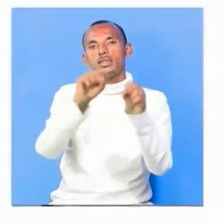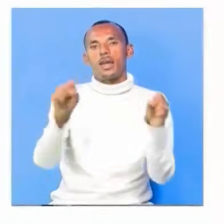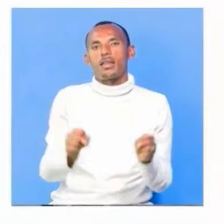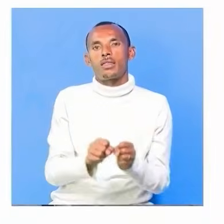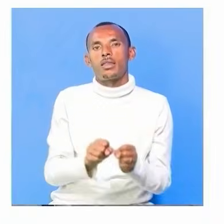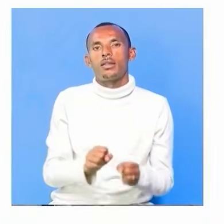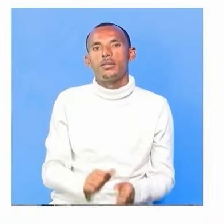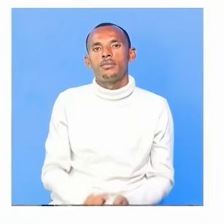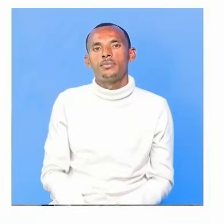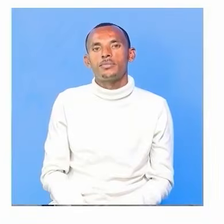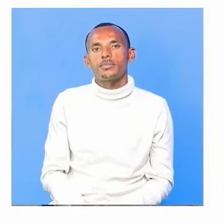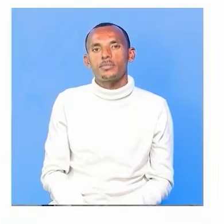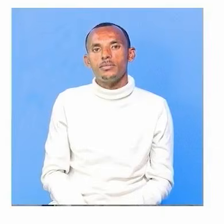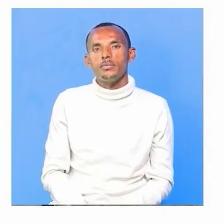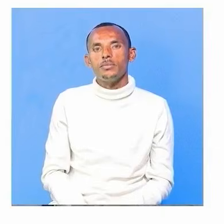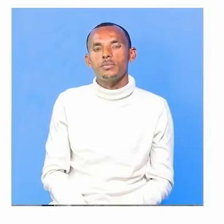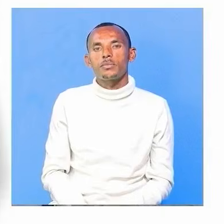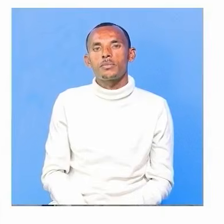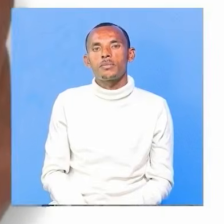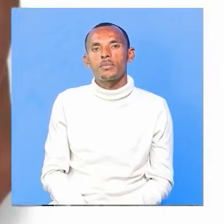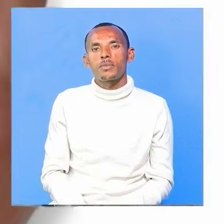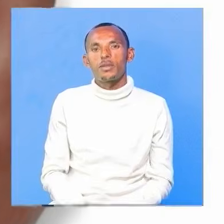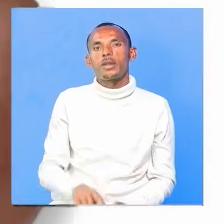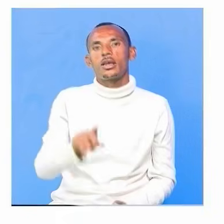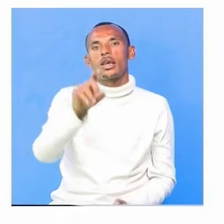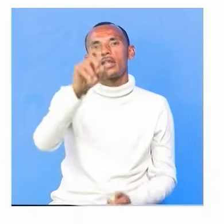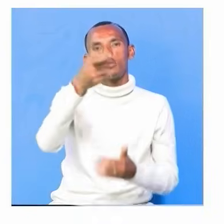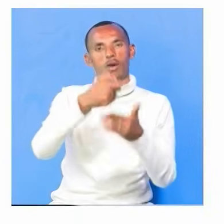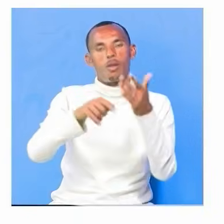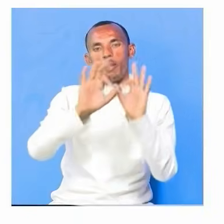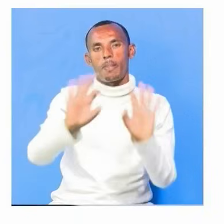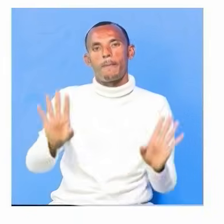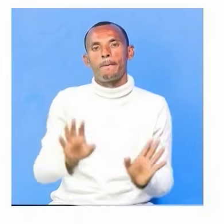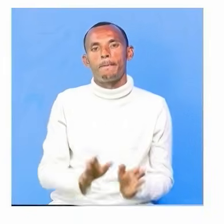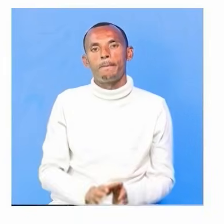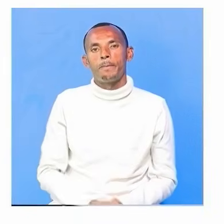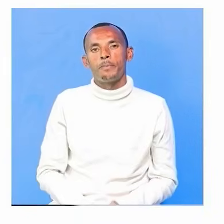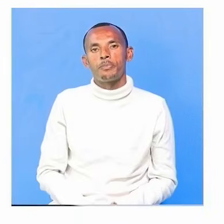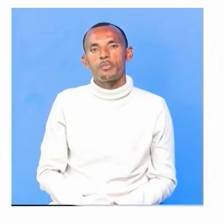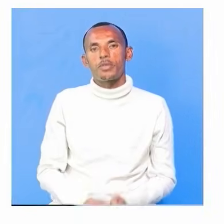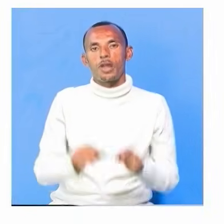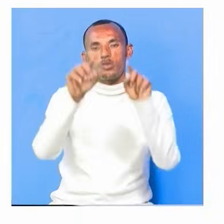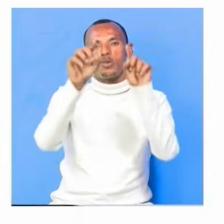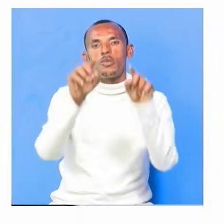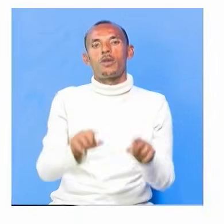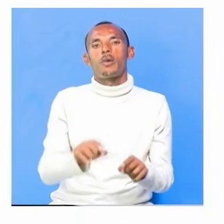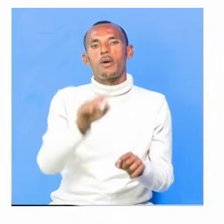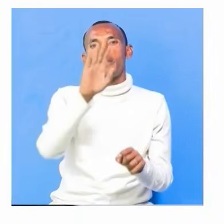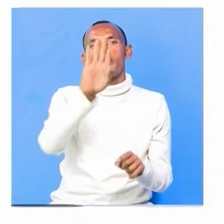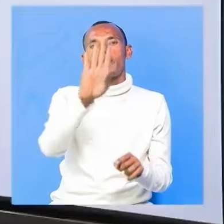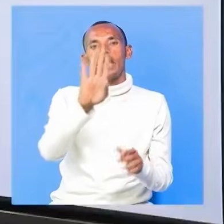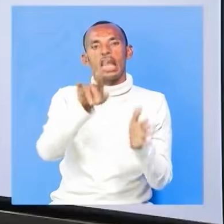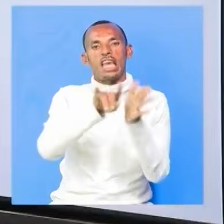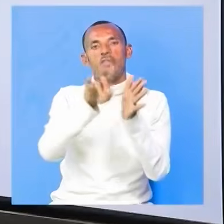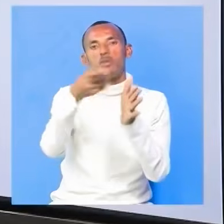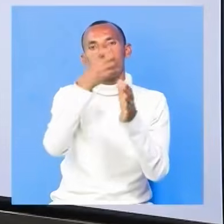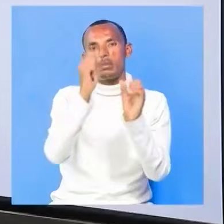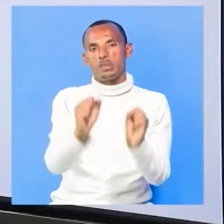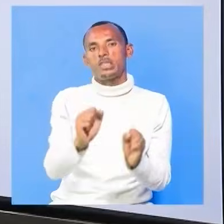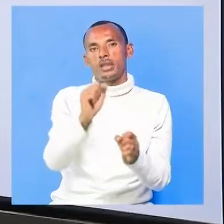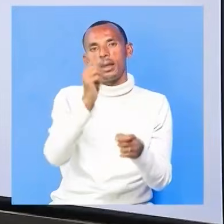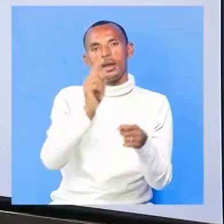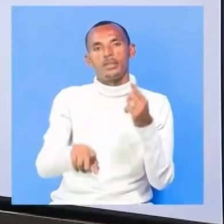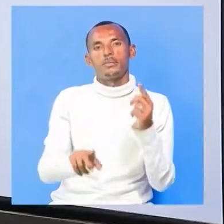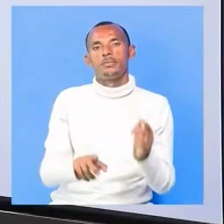solution set for here is empty set. There is no x value whose absolute value becomes negative,